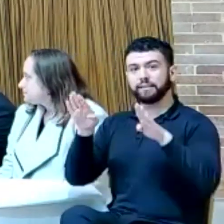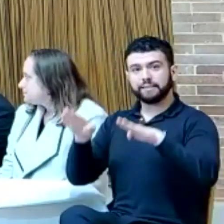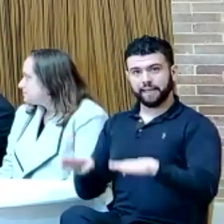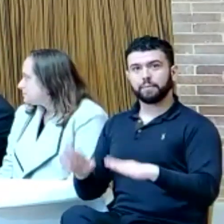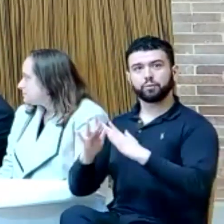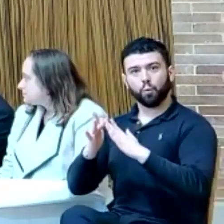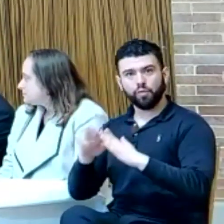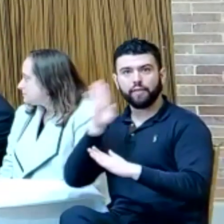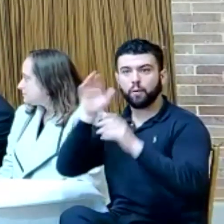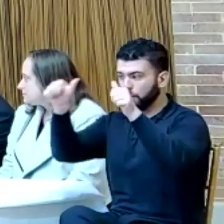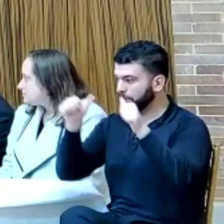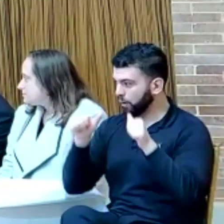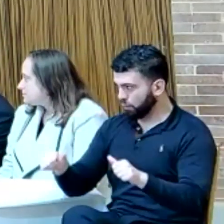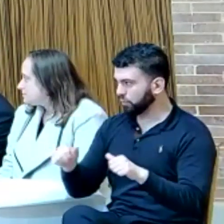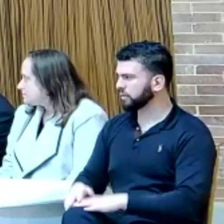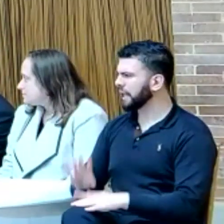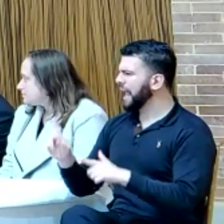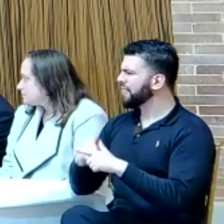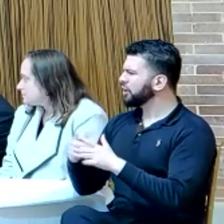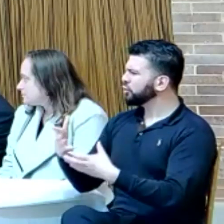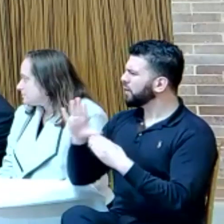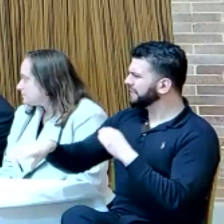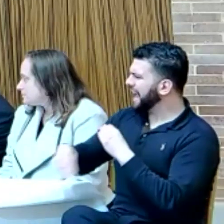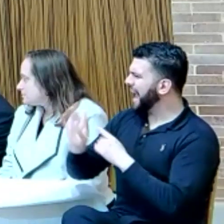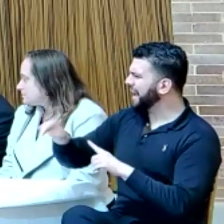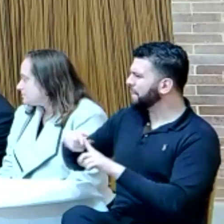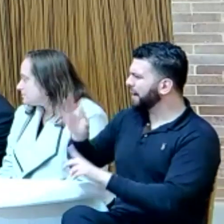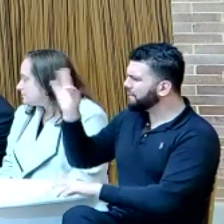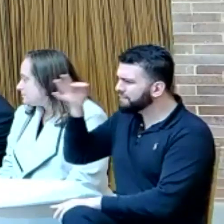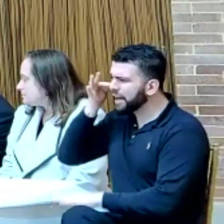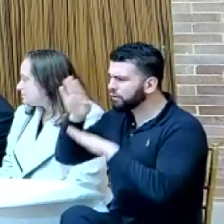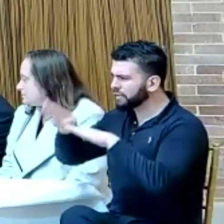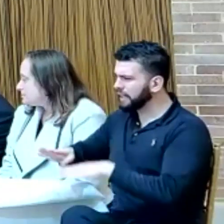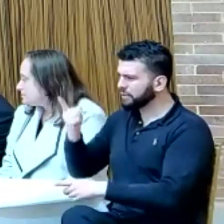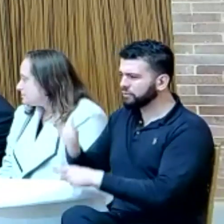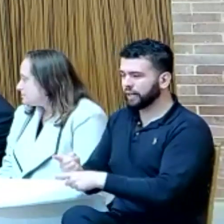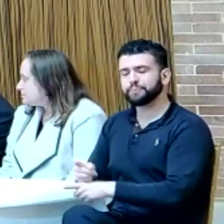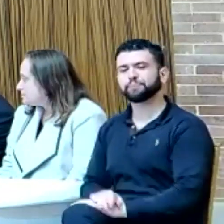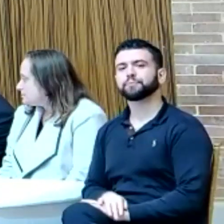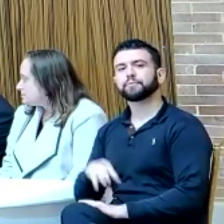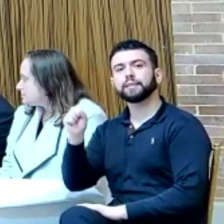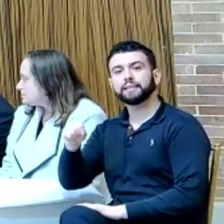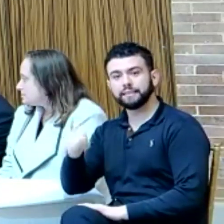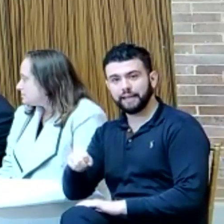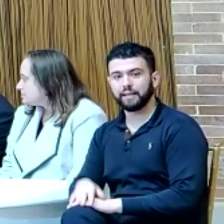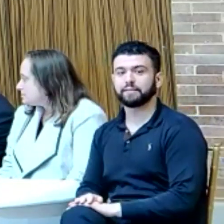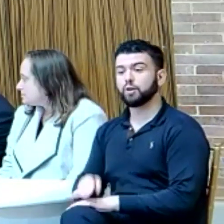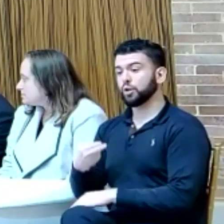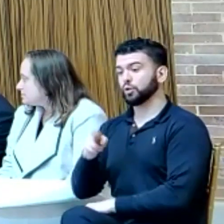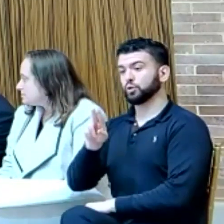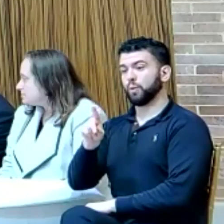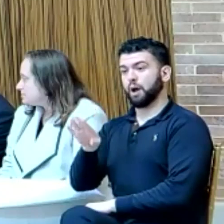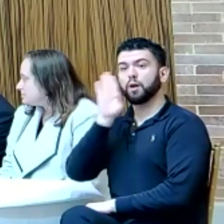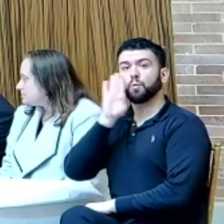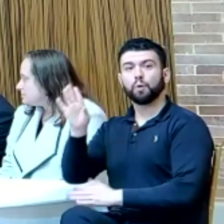those and you wanted to add I think something about Federal settlements perhaps yes absolutely so HUD definitely does publish